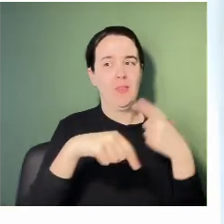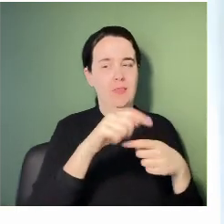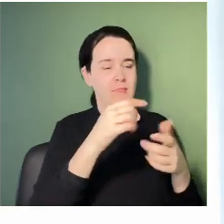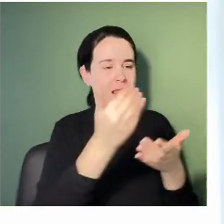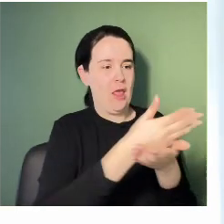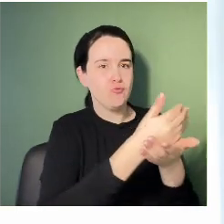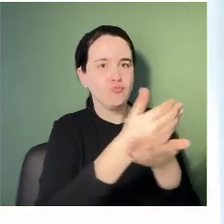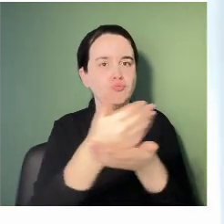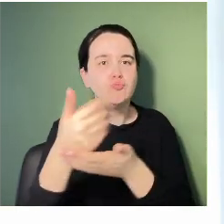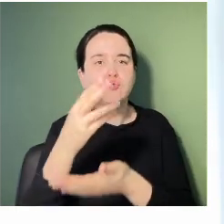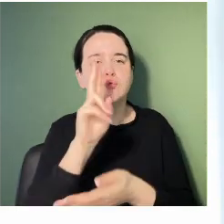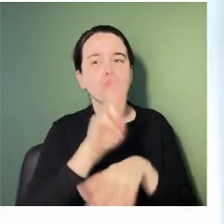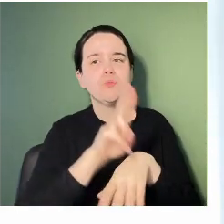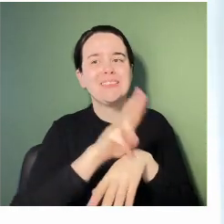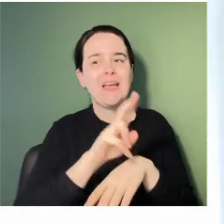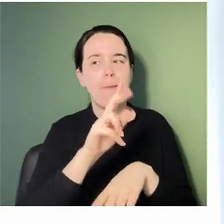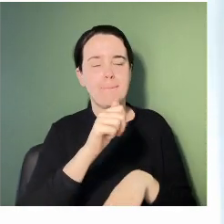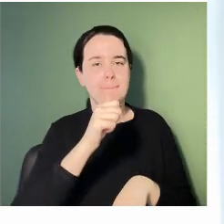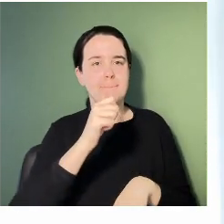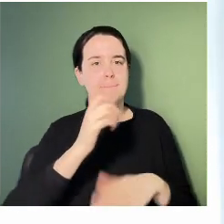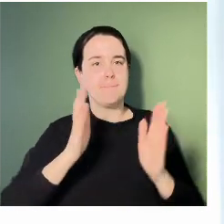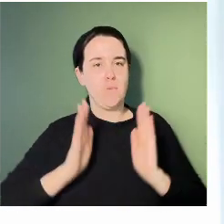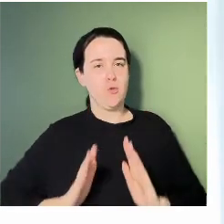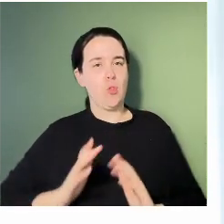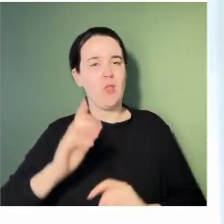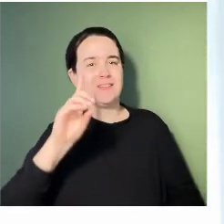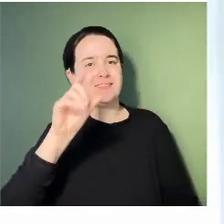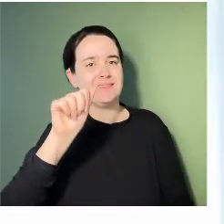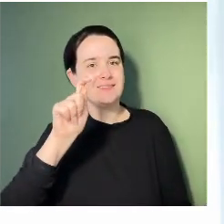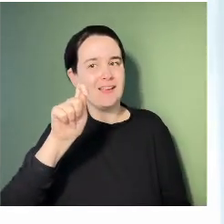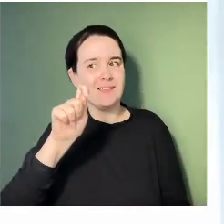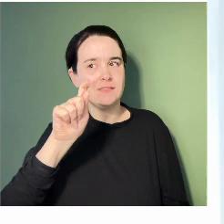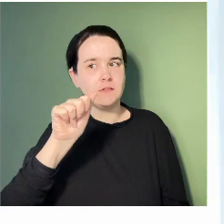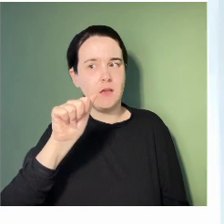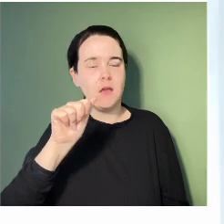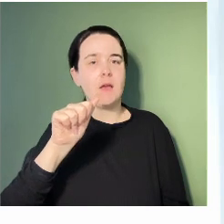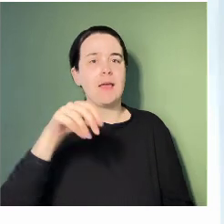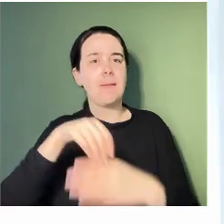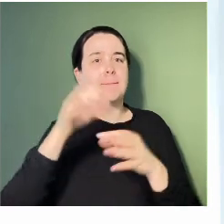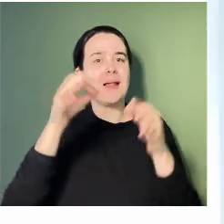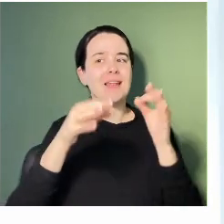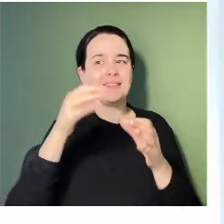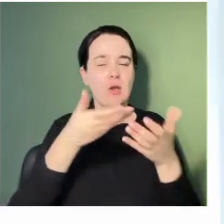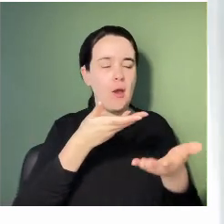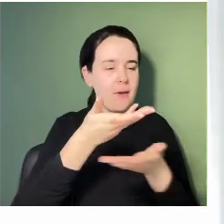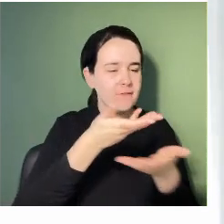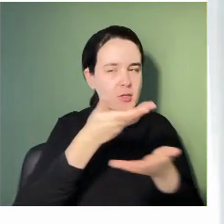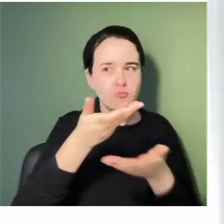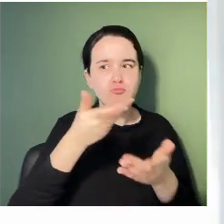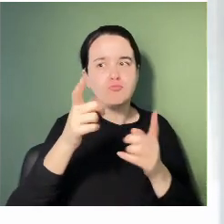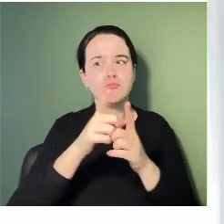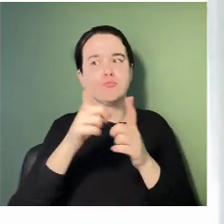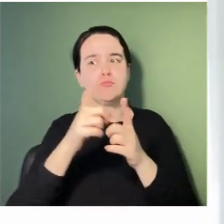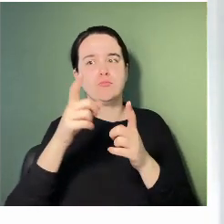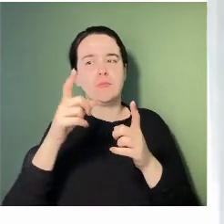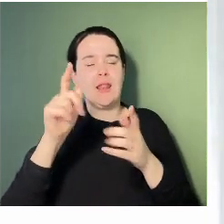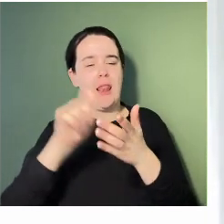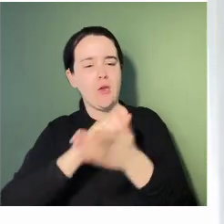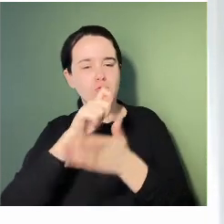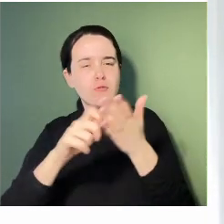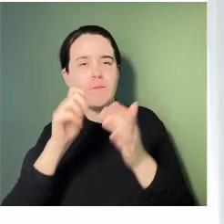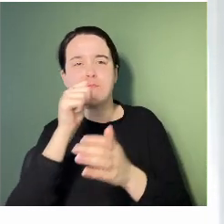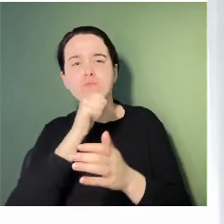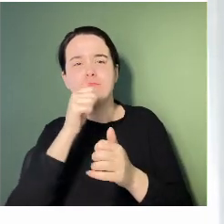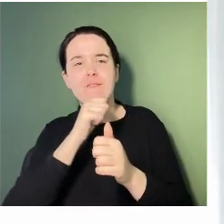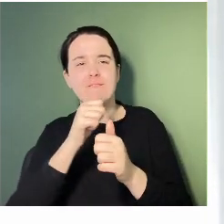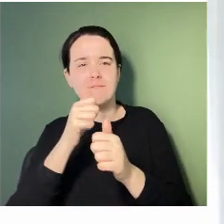in political communications during and leading up to political elections. So these private firms can